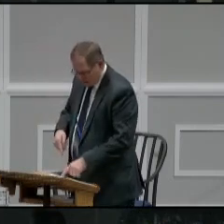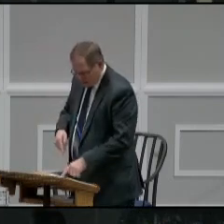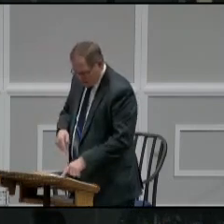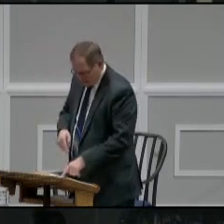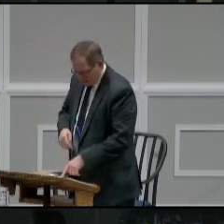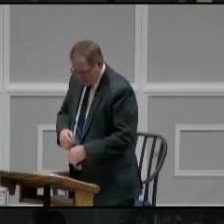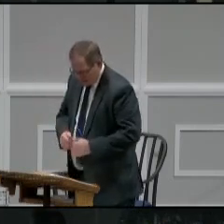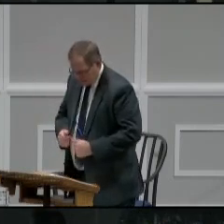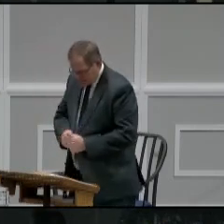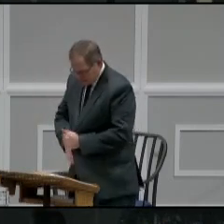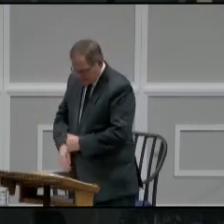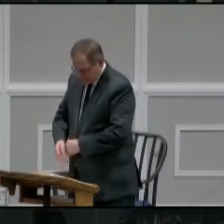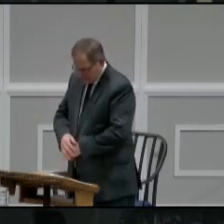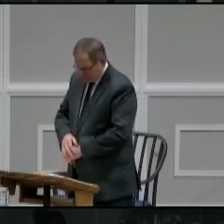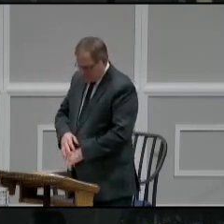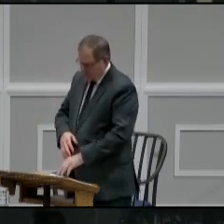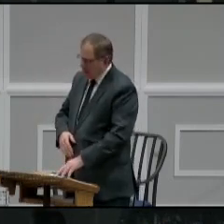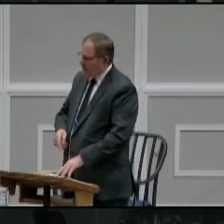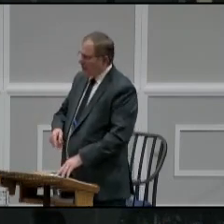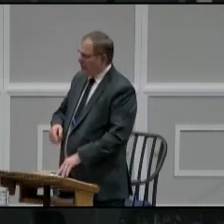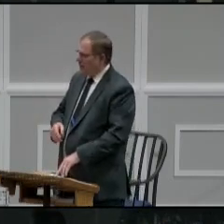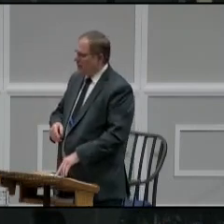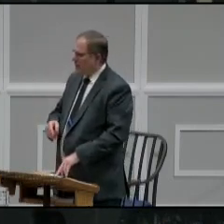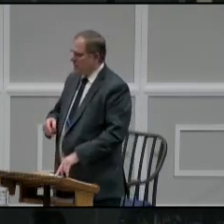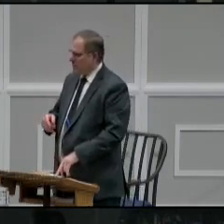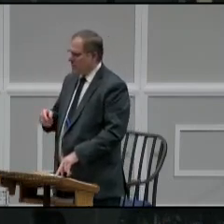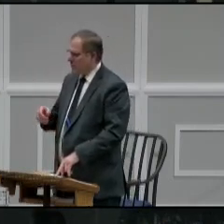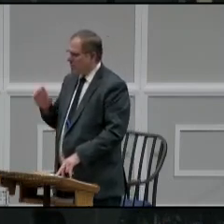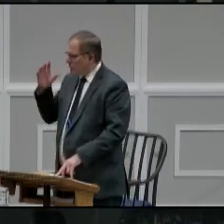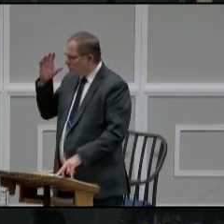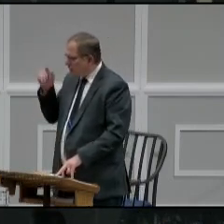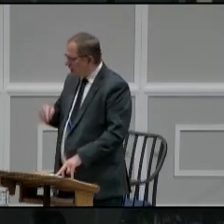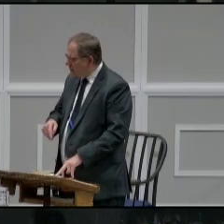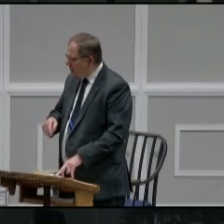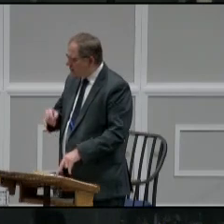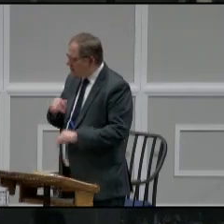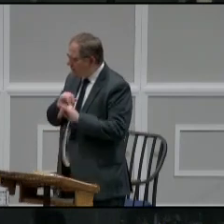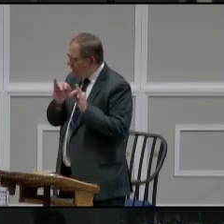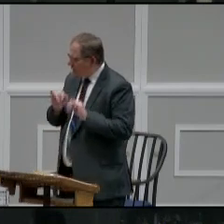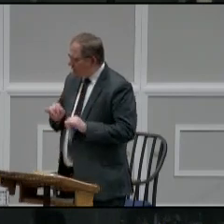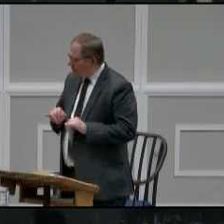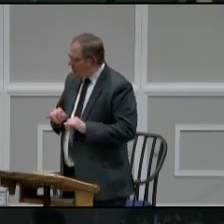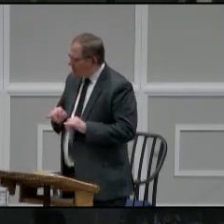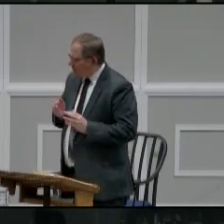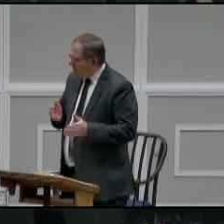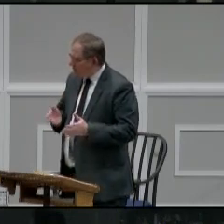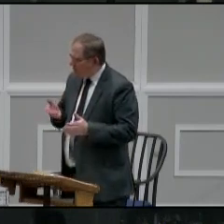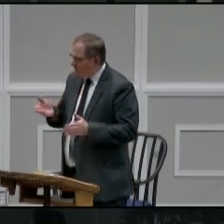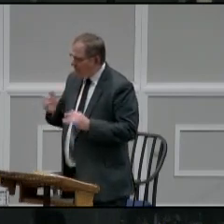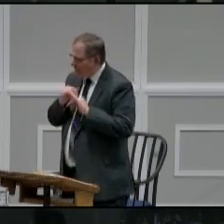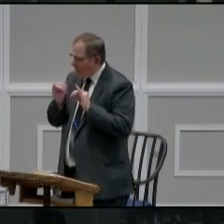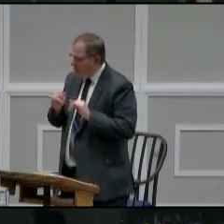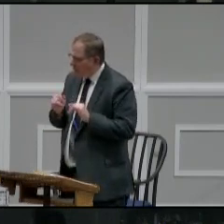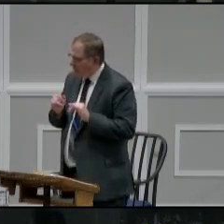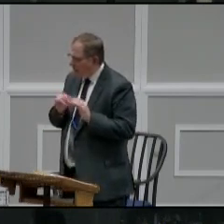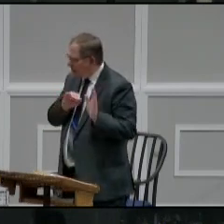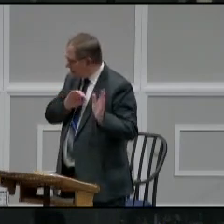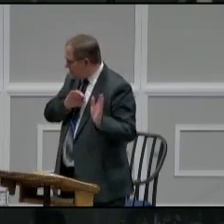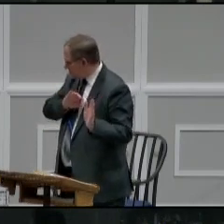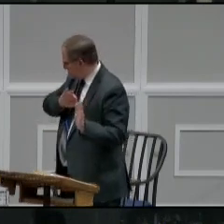I want you to see just how insidious these idols are. Because here they are, having ditched God and